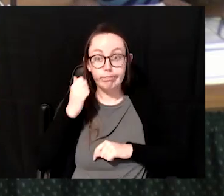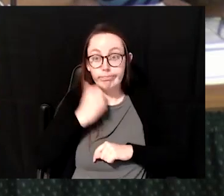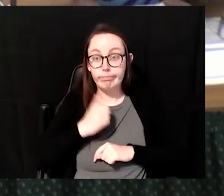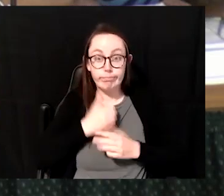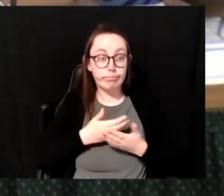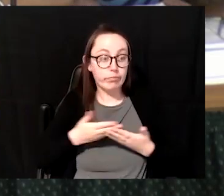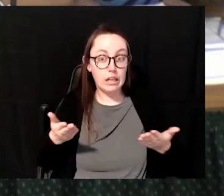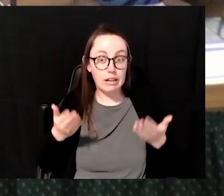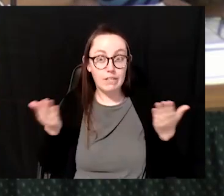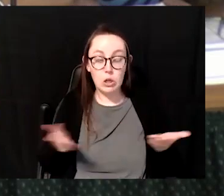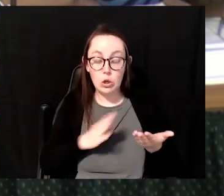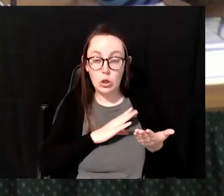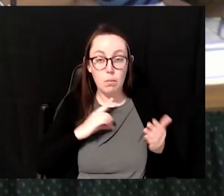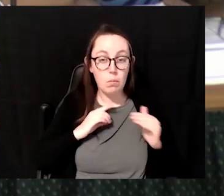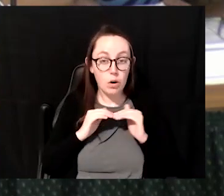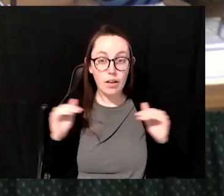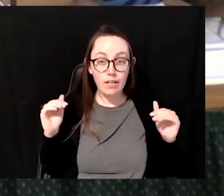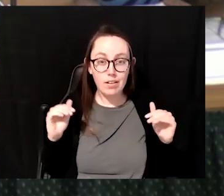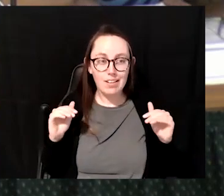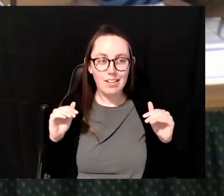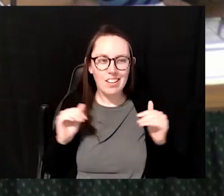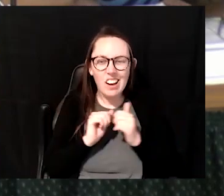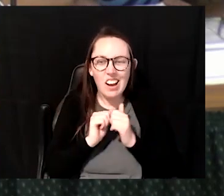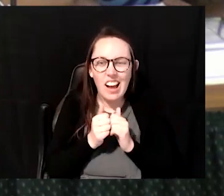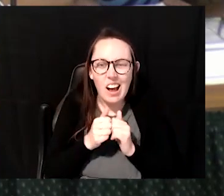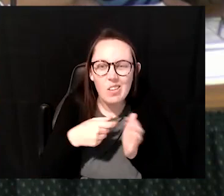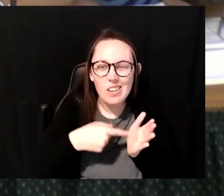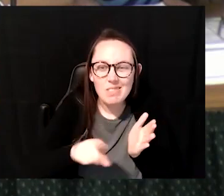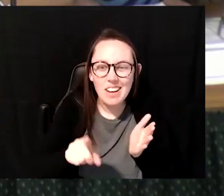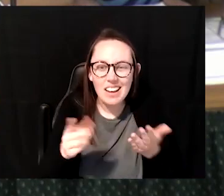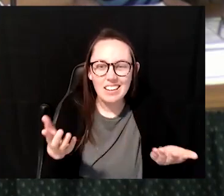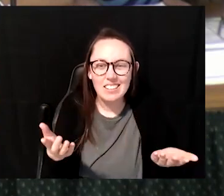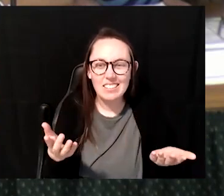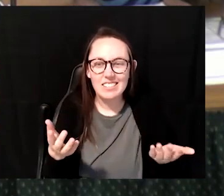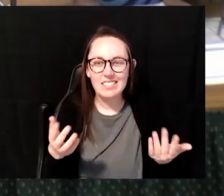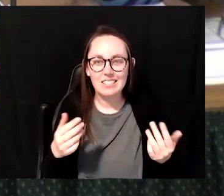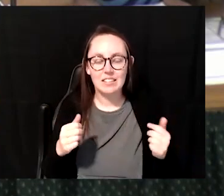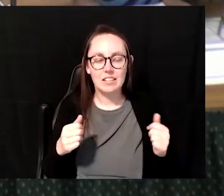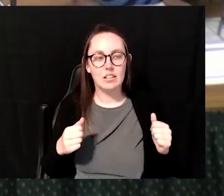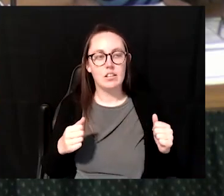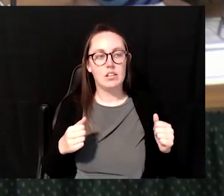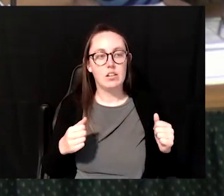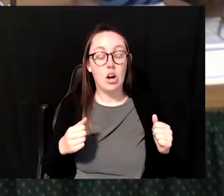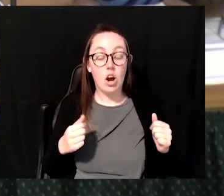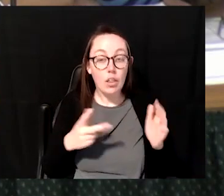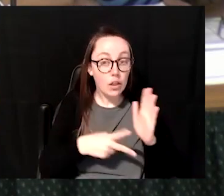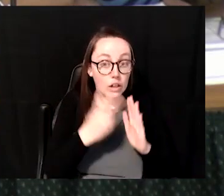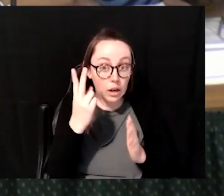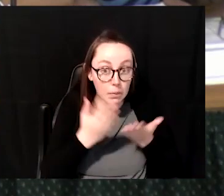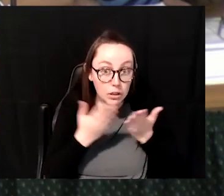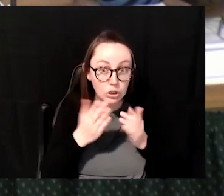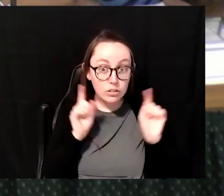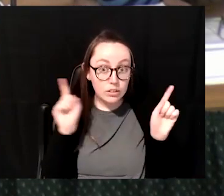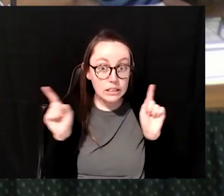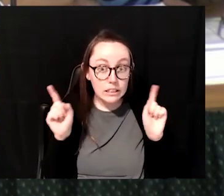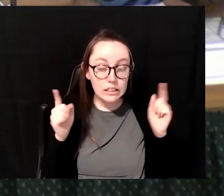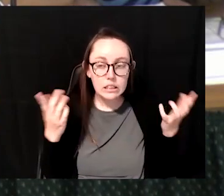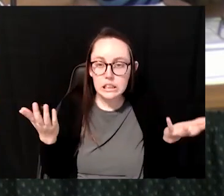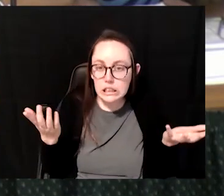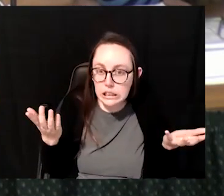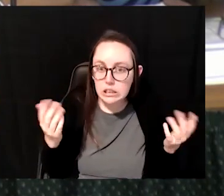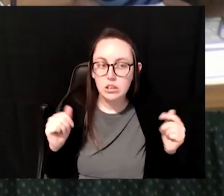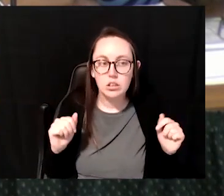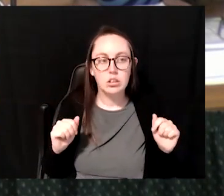level um how are we going to pay for it and are we duplicating services for instance um